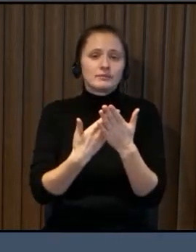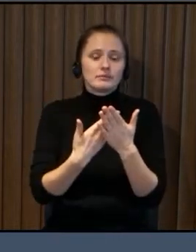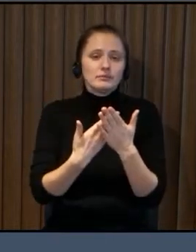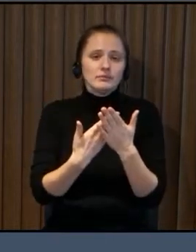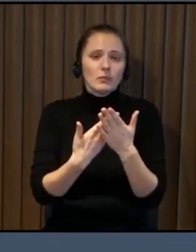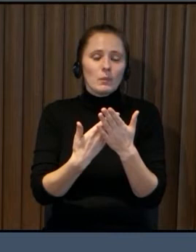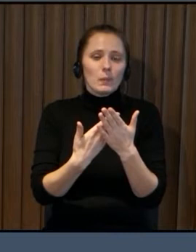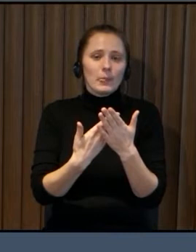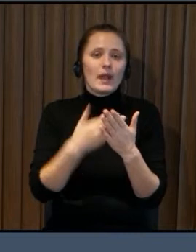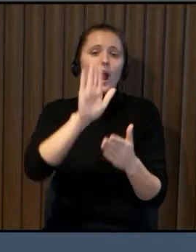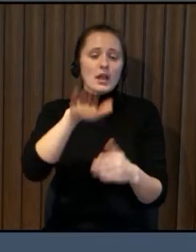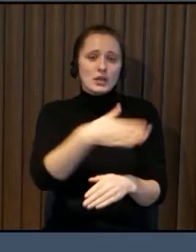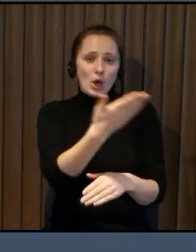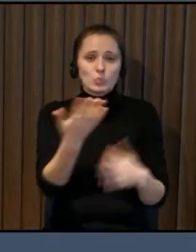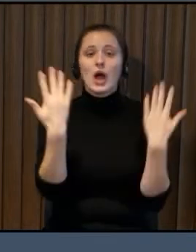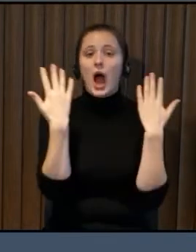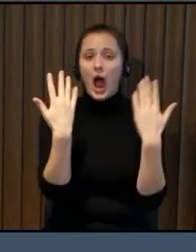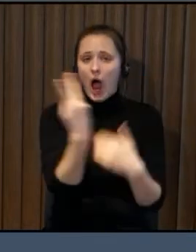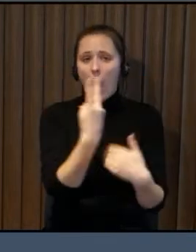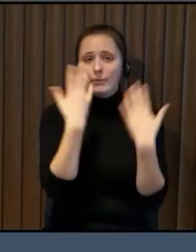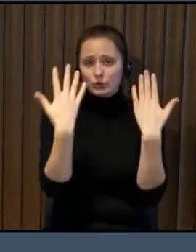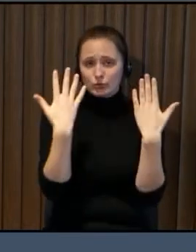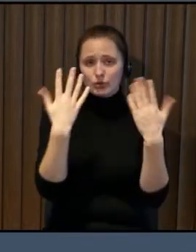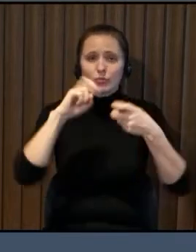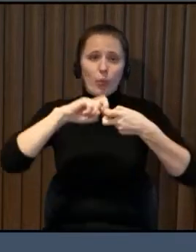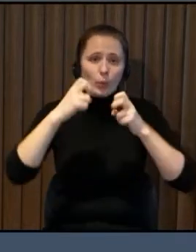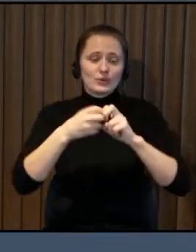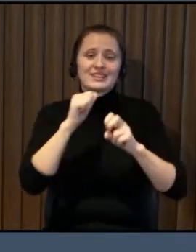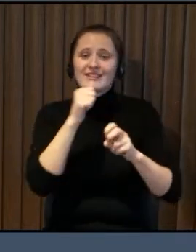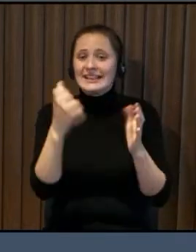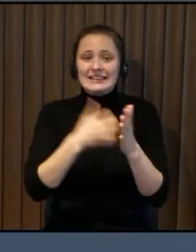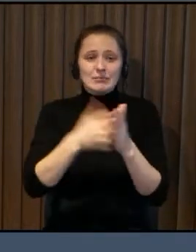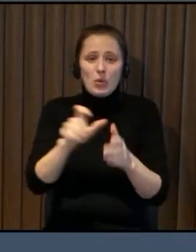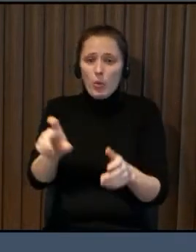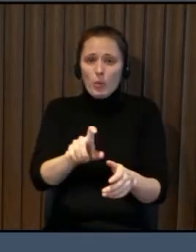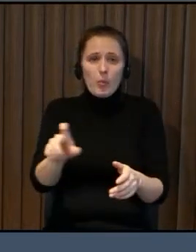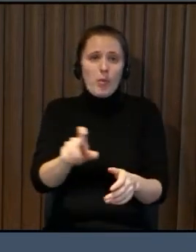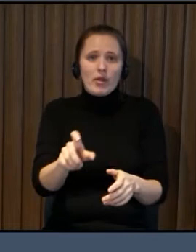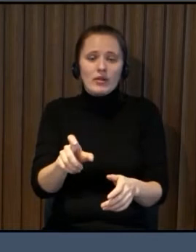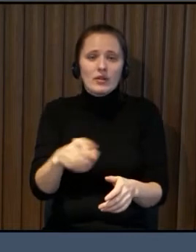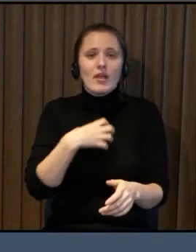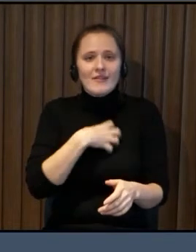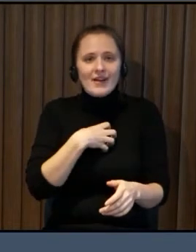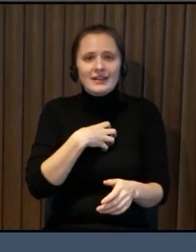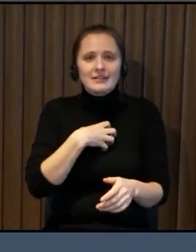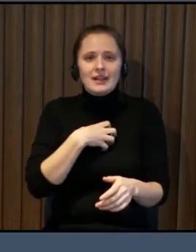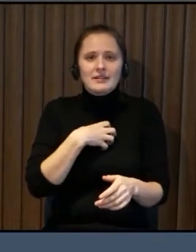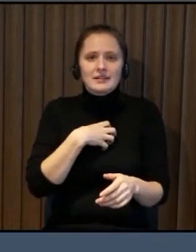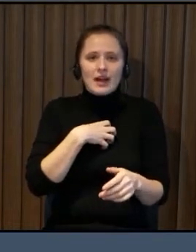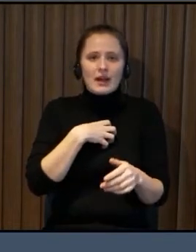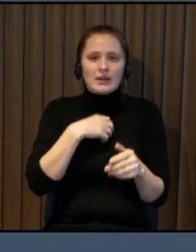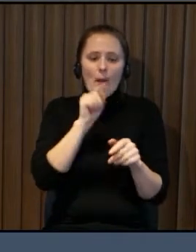mouse. And you need to start, for example, using your left hand. And if something is wrong with